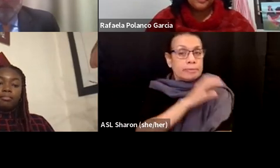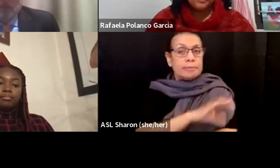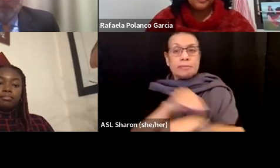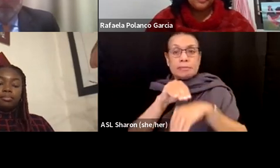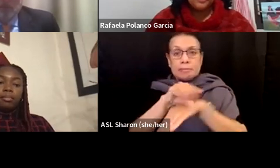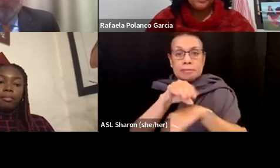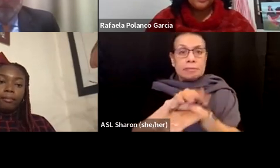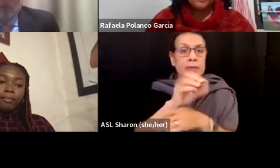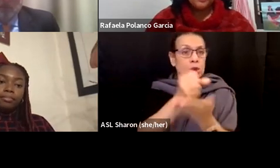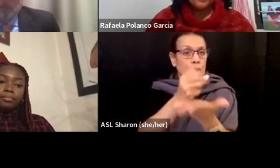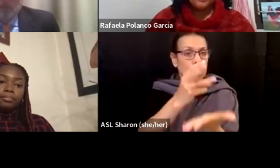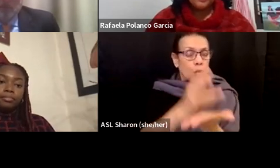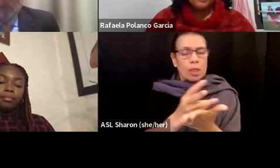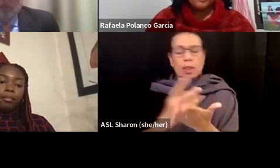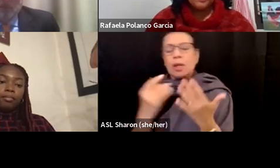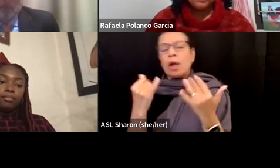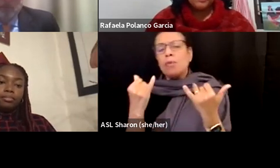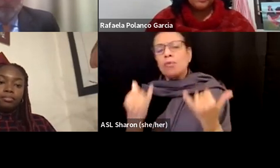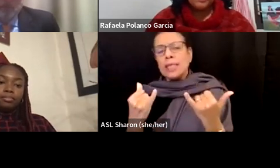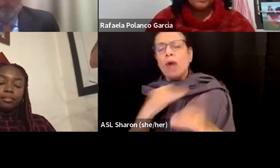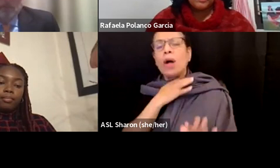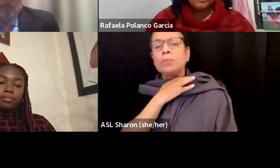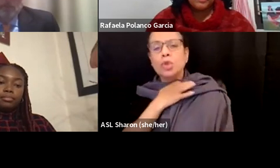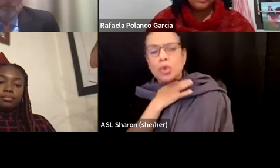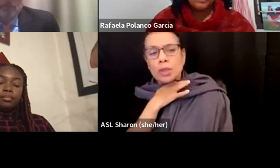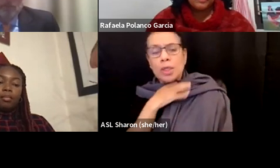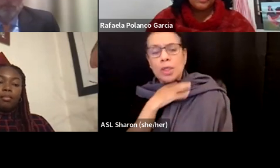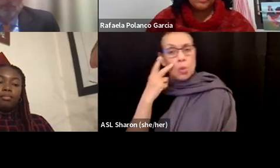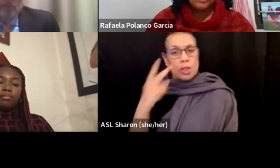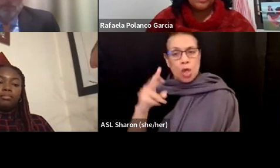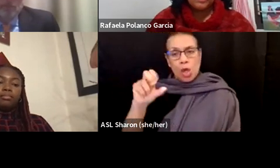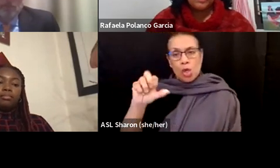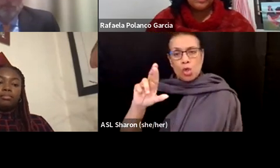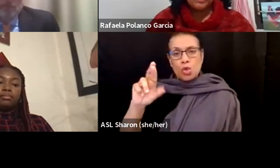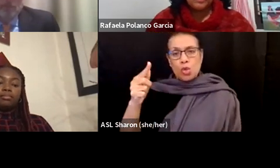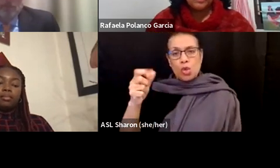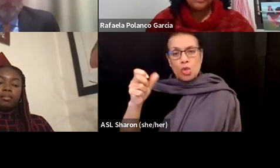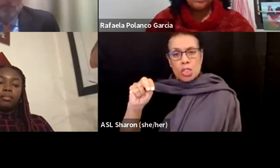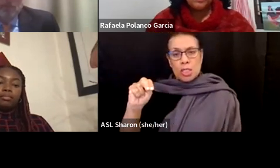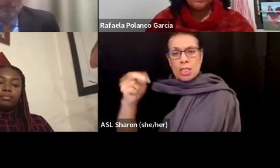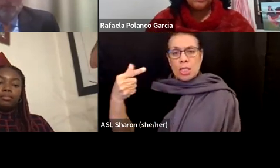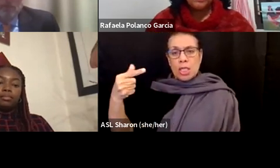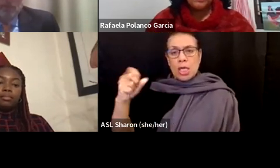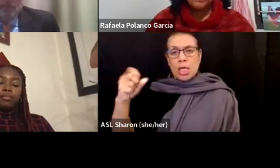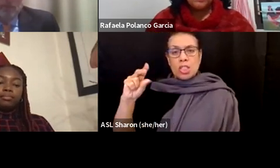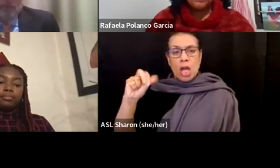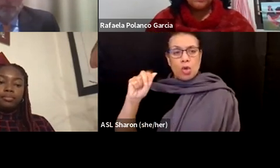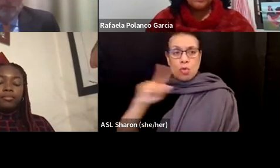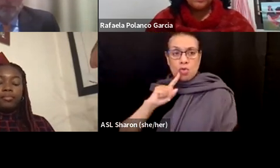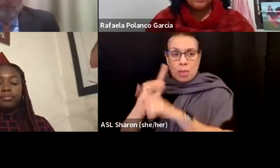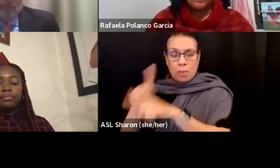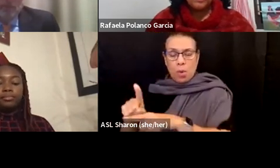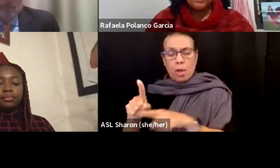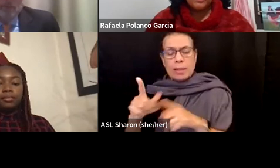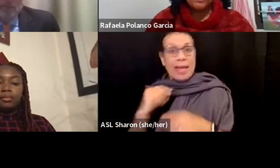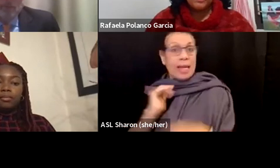i'm curious in this current moment you know we all saw the surgeon general report and we understand the crisis that we're in how